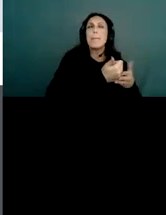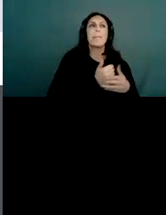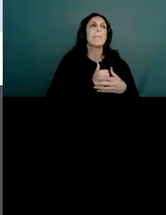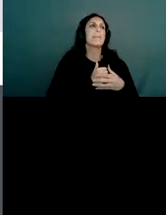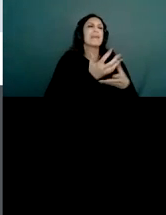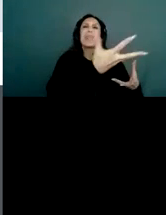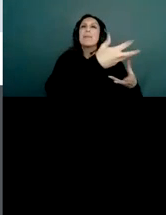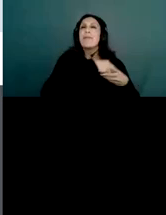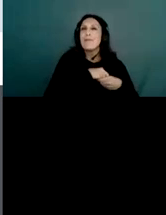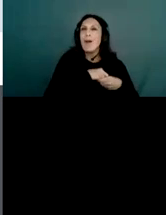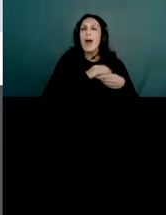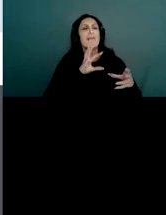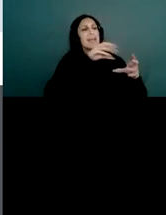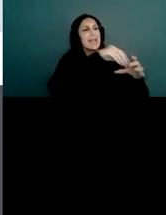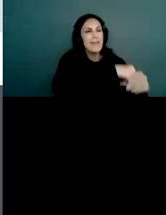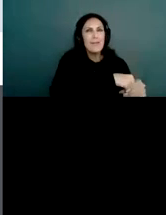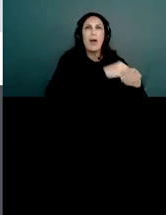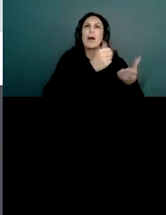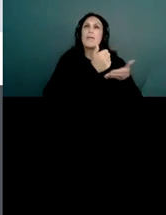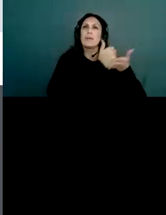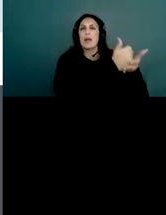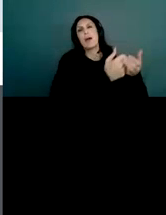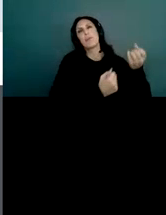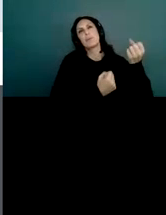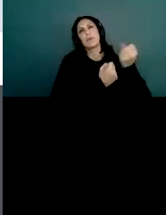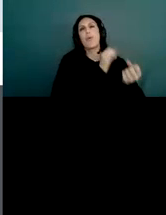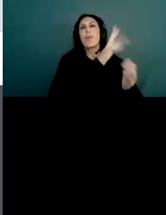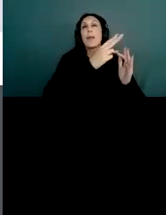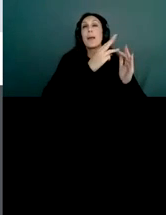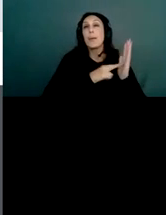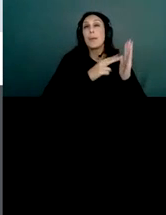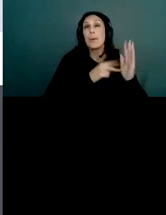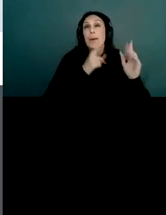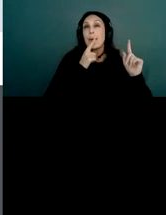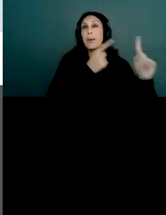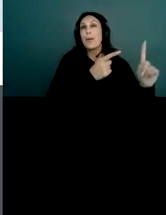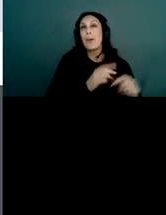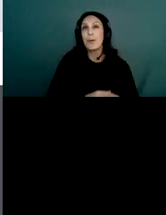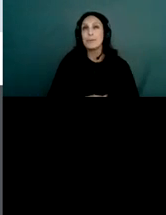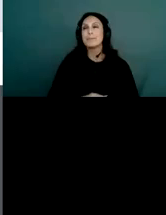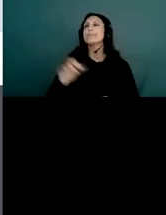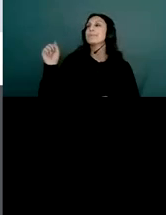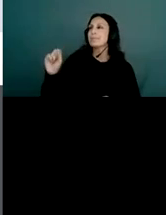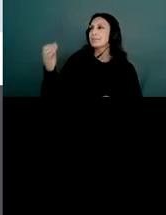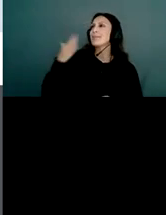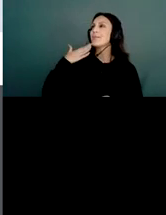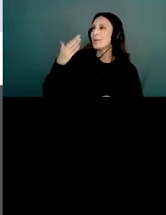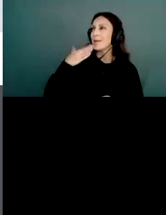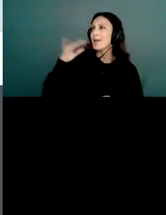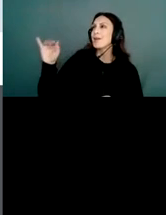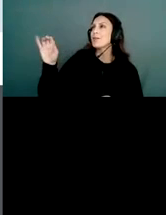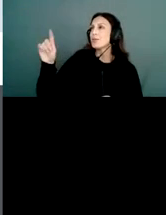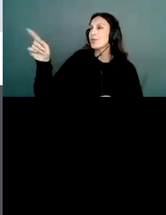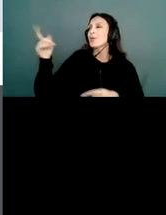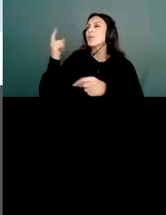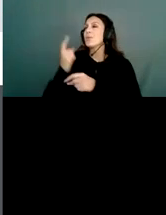and fun for you to support your child's literacy goals. Thank you, Janet. Yes, and you know, like I said, they're